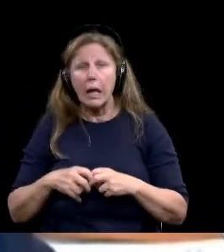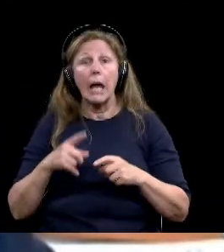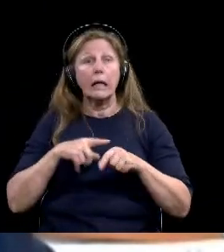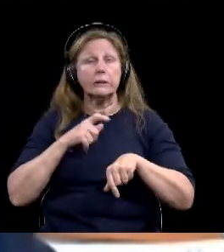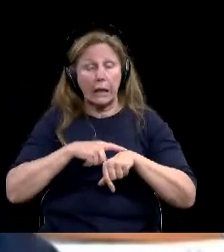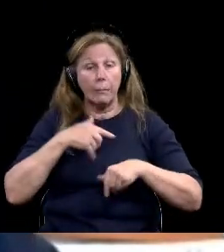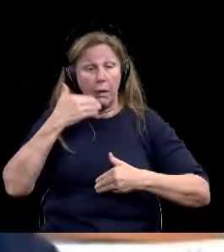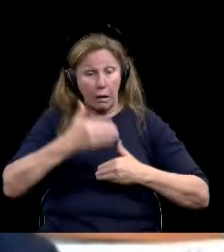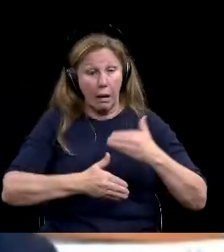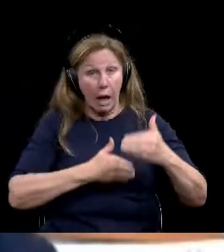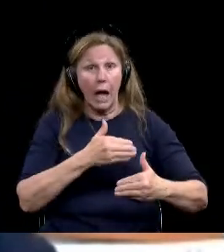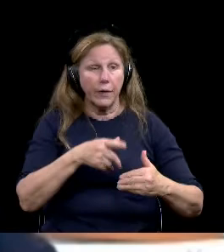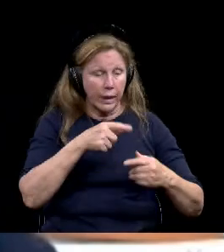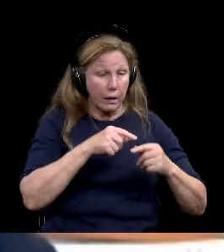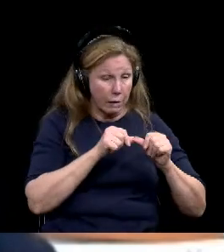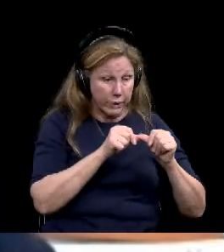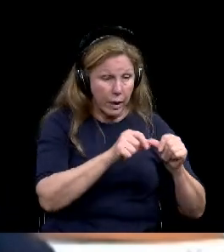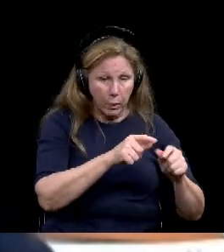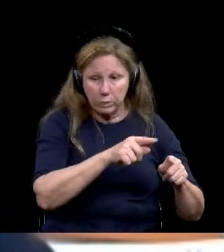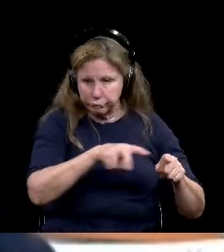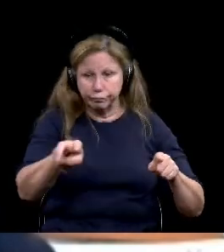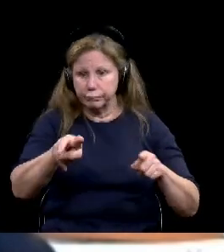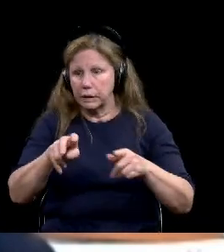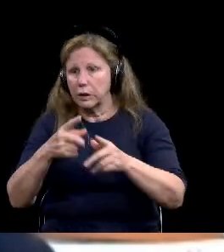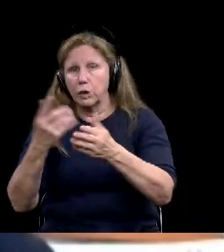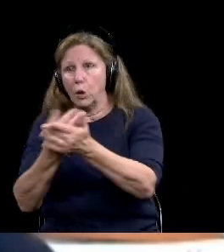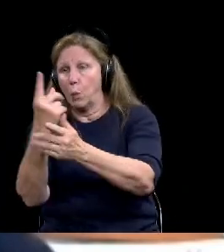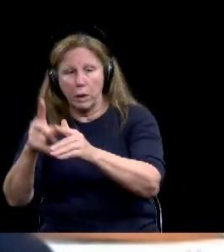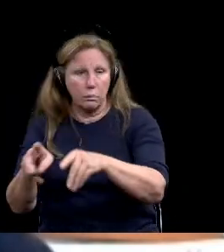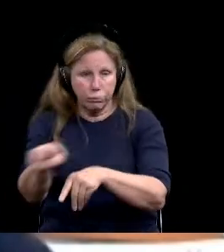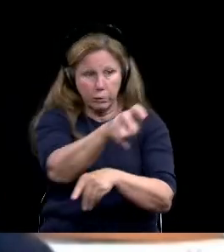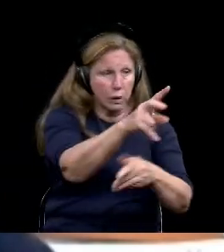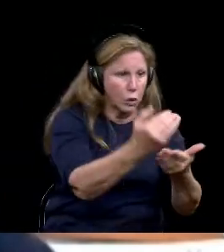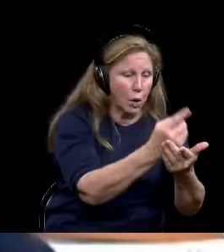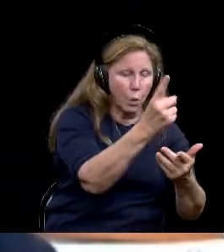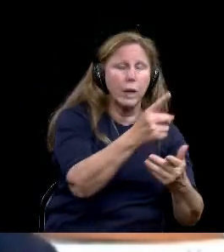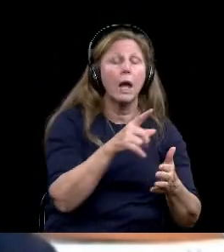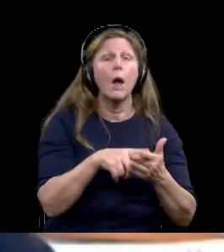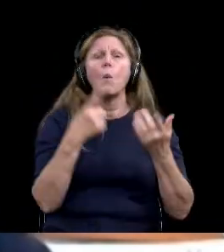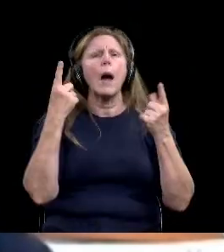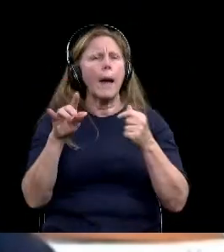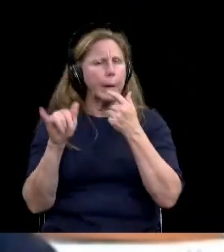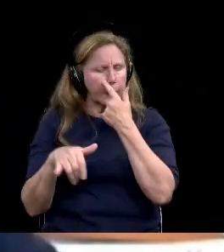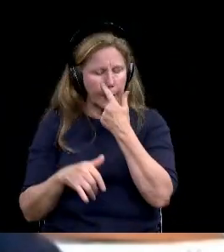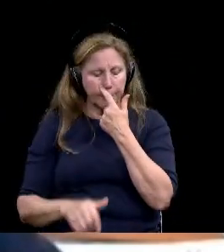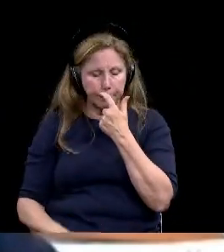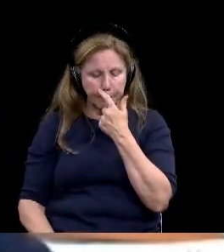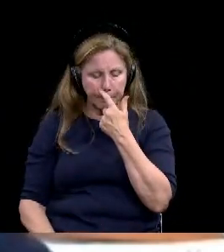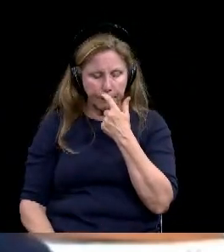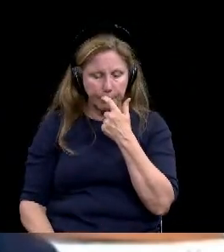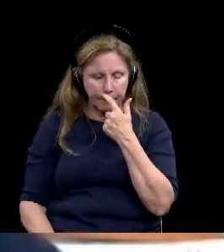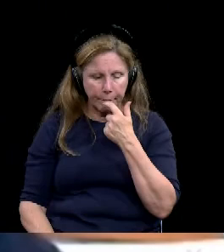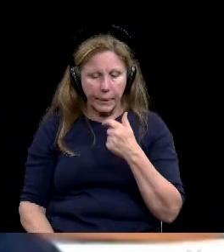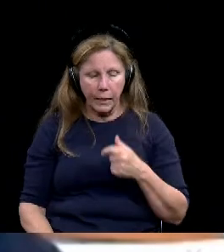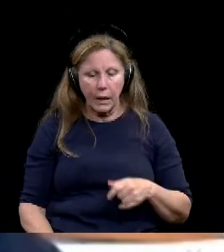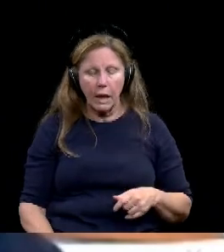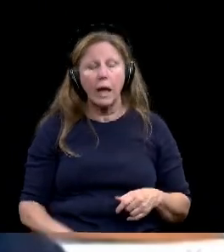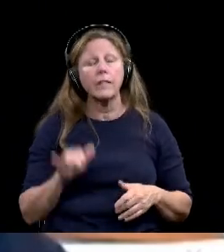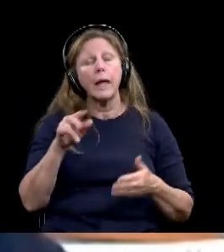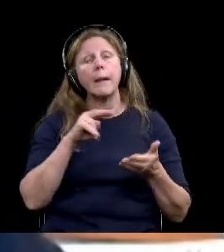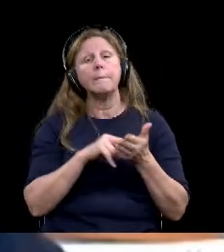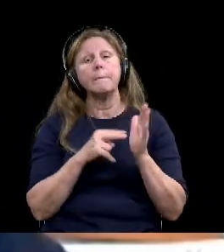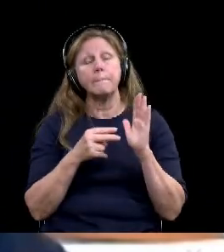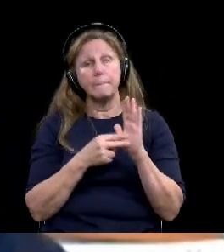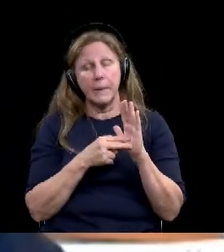may increase the virulence of the virus or the way the virus behaves, or they may decrease it. As